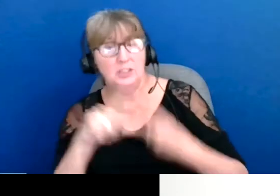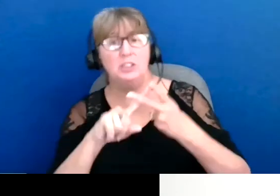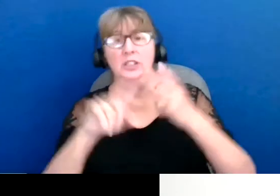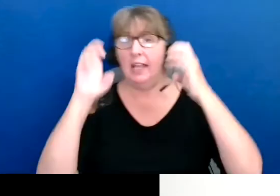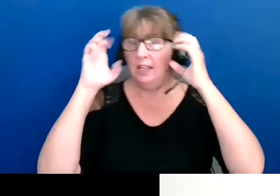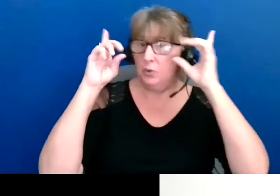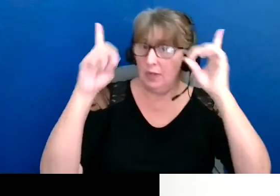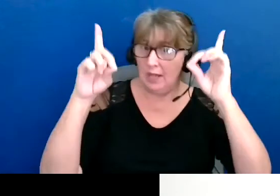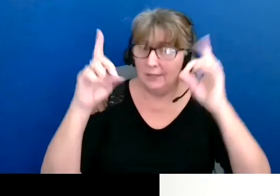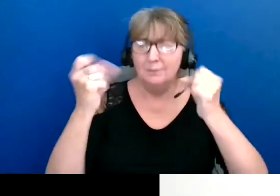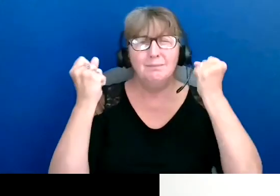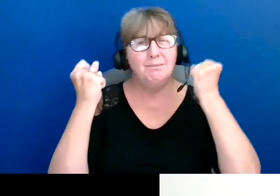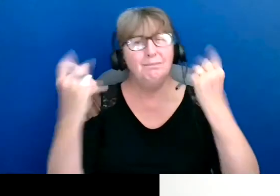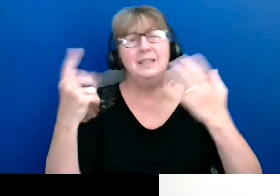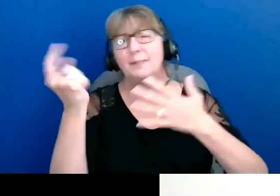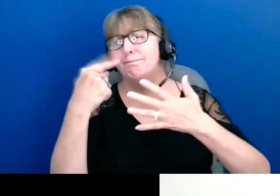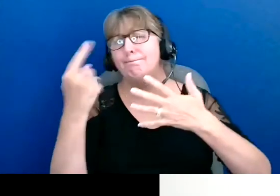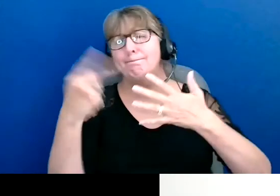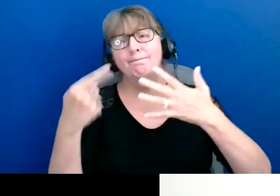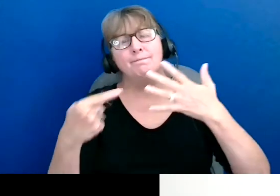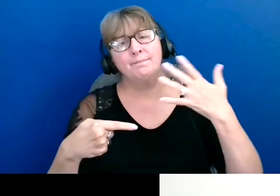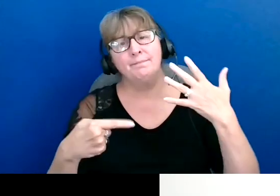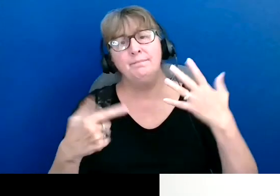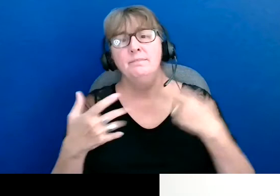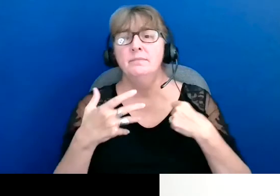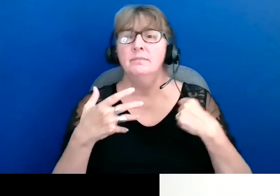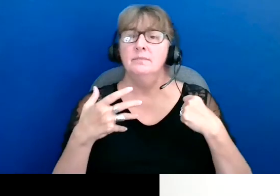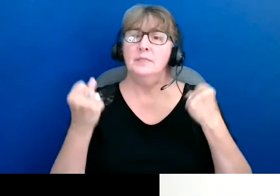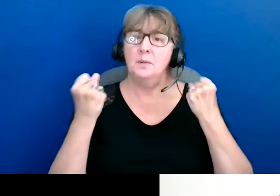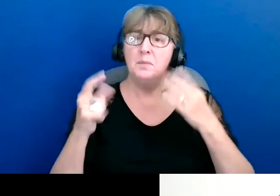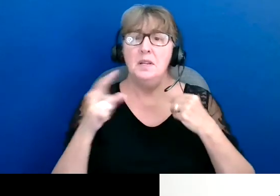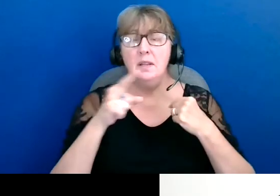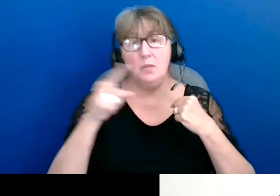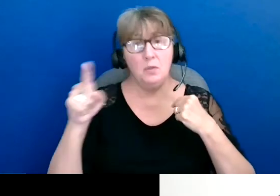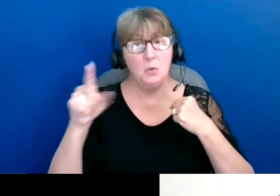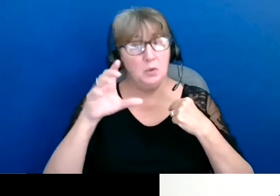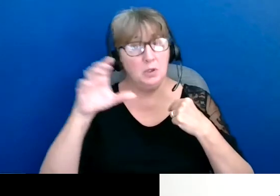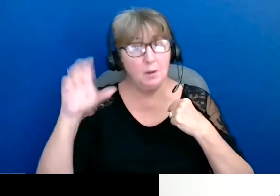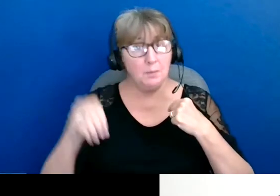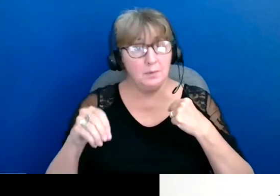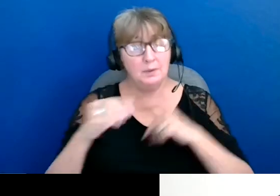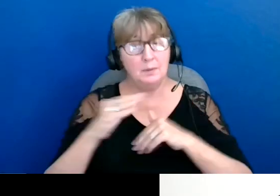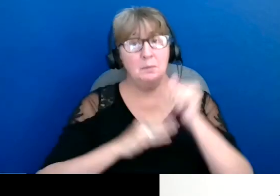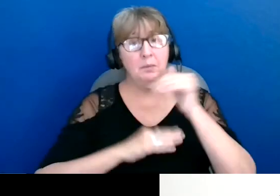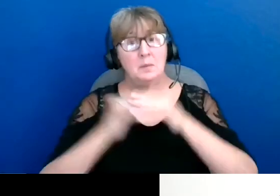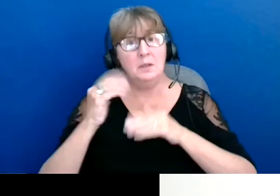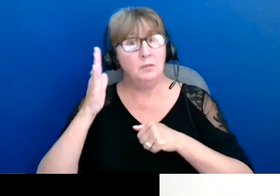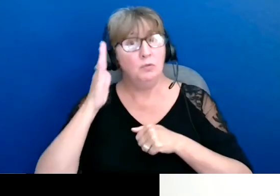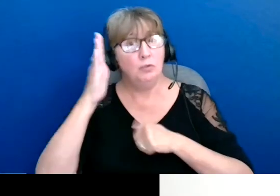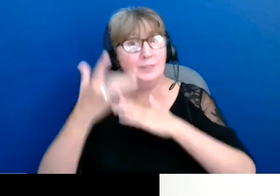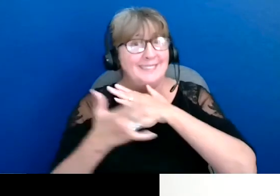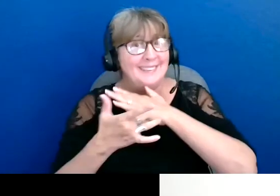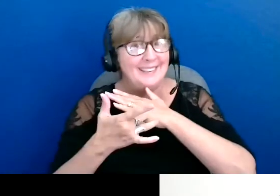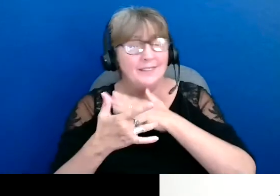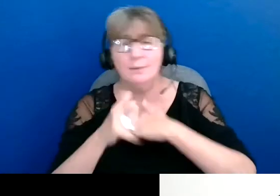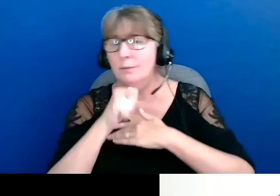for so many different things. And many of the companies building future tech are not thinking